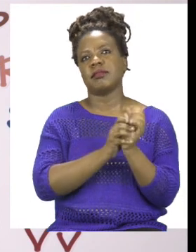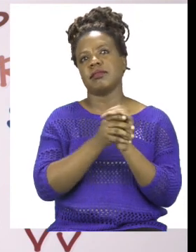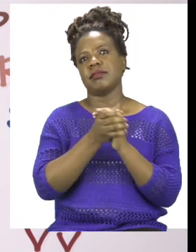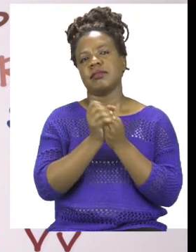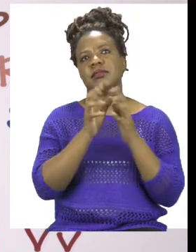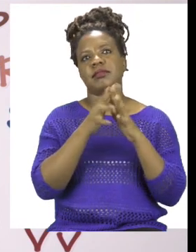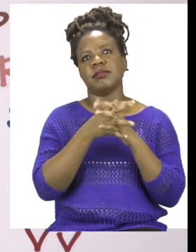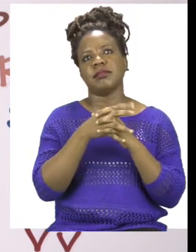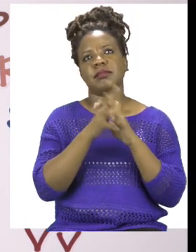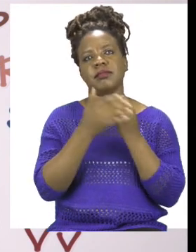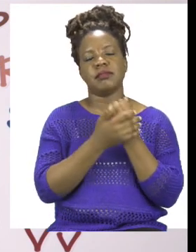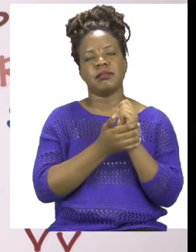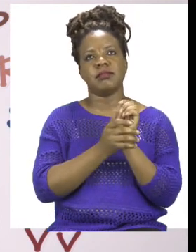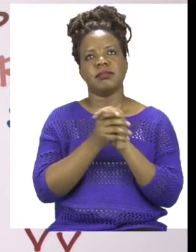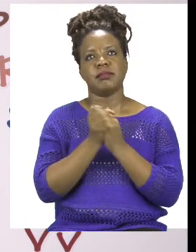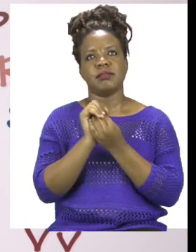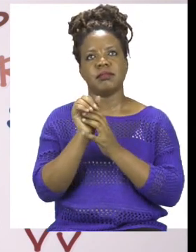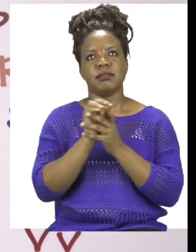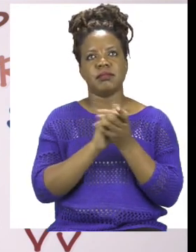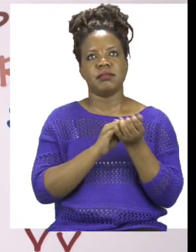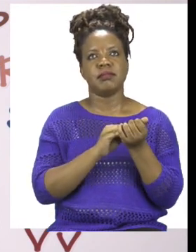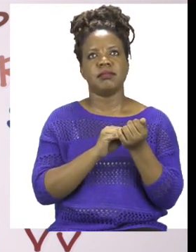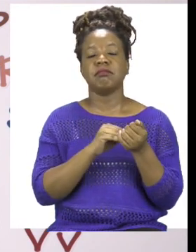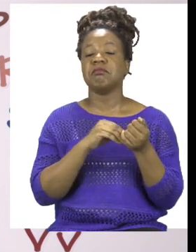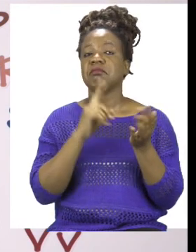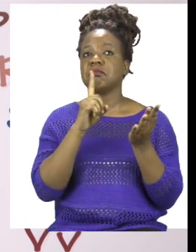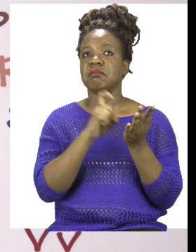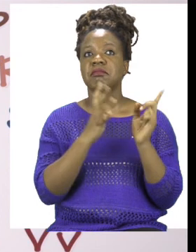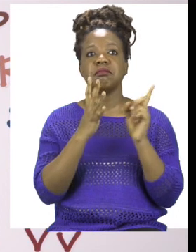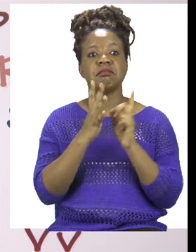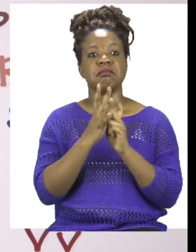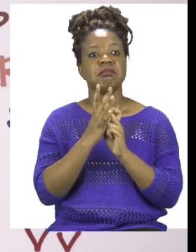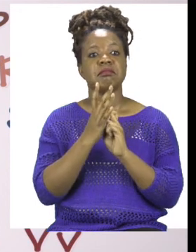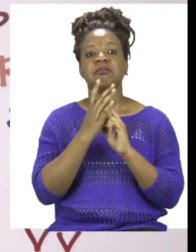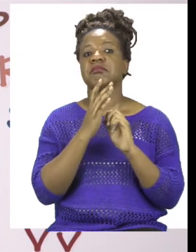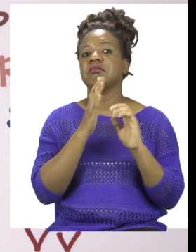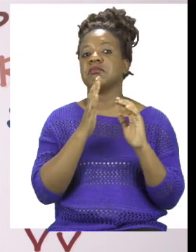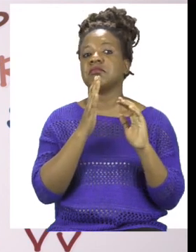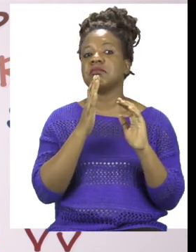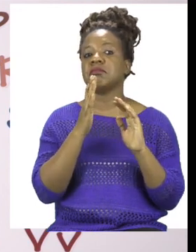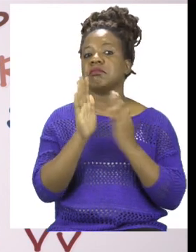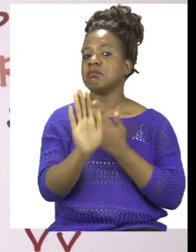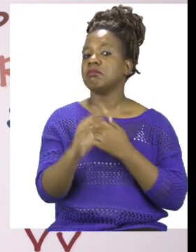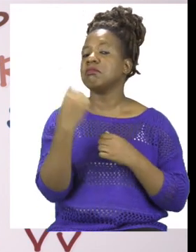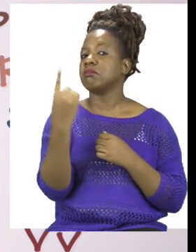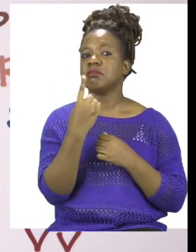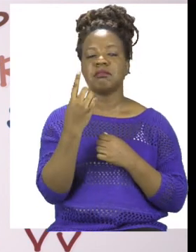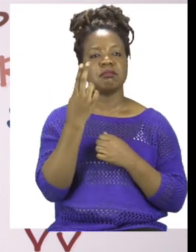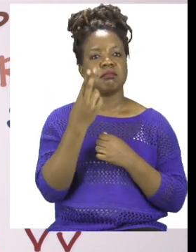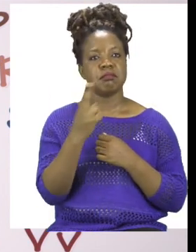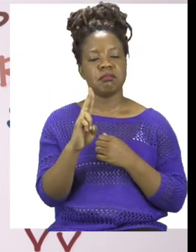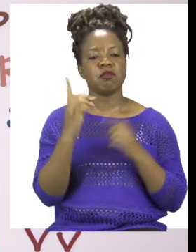carefully. Remember, sanitizing is not the only way we can stay safe. We can practice good social